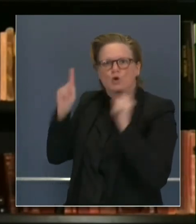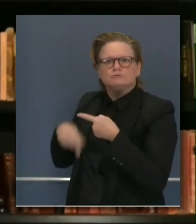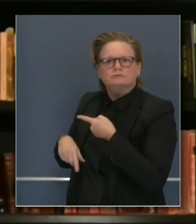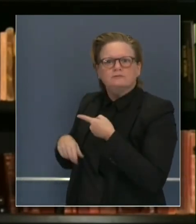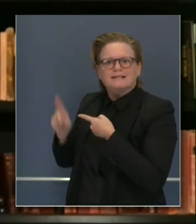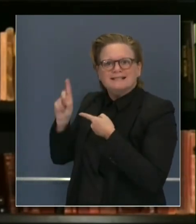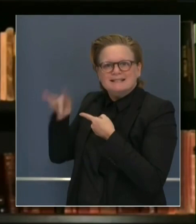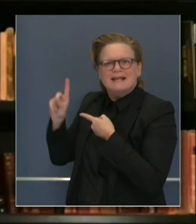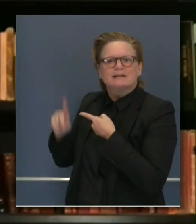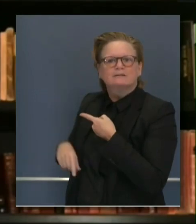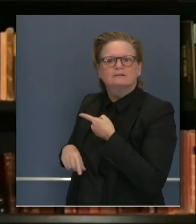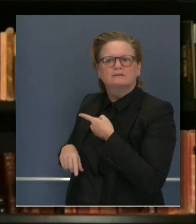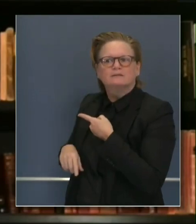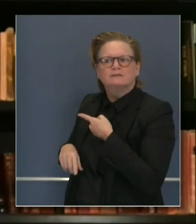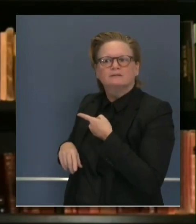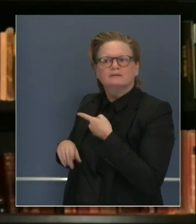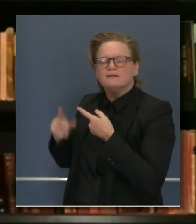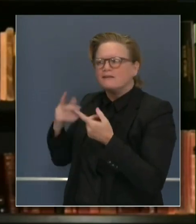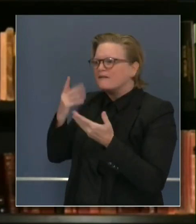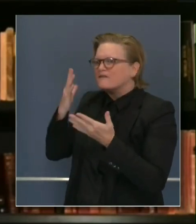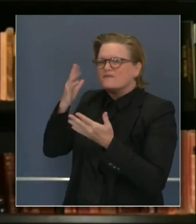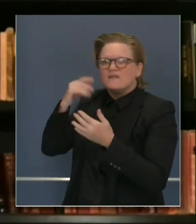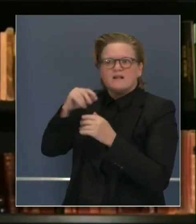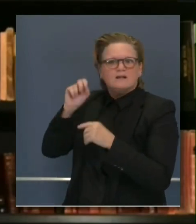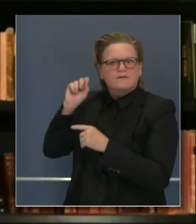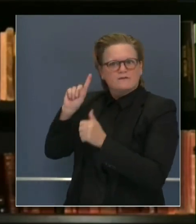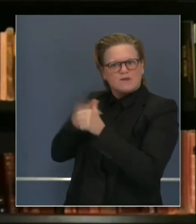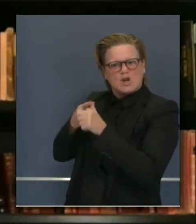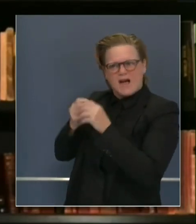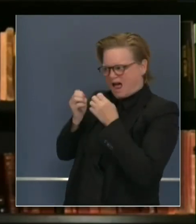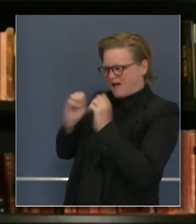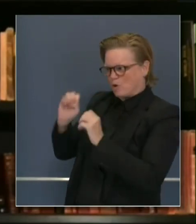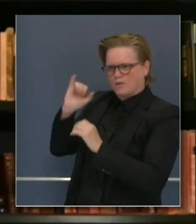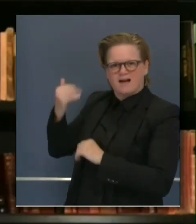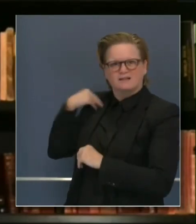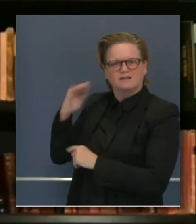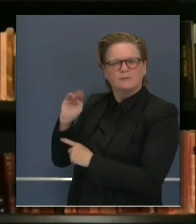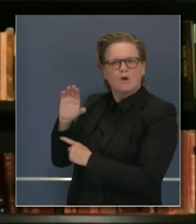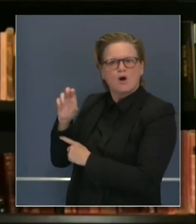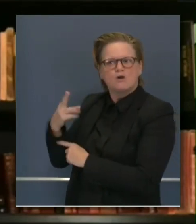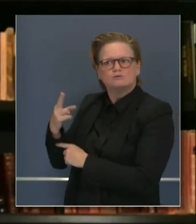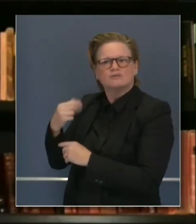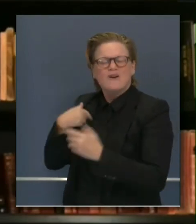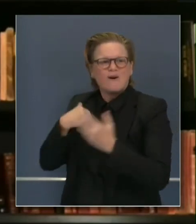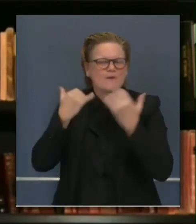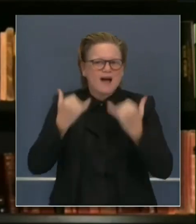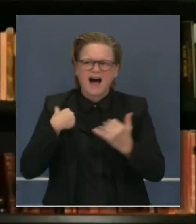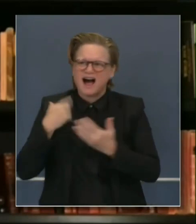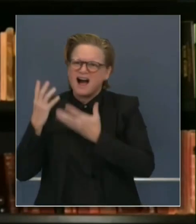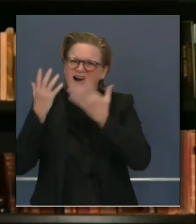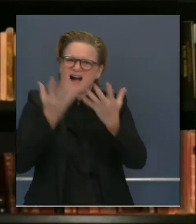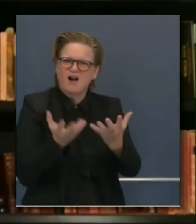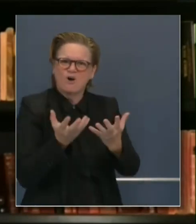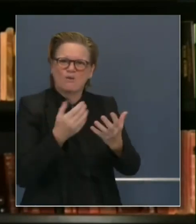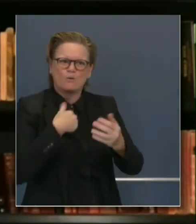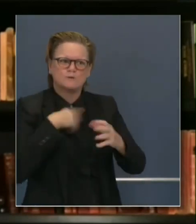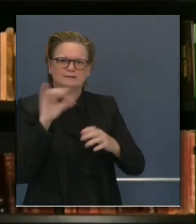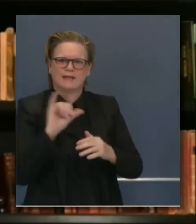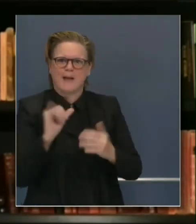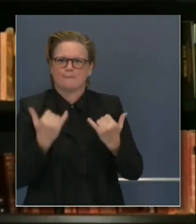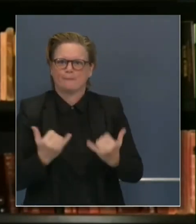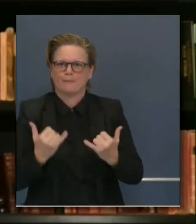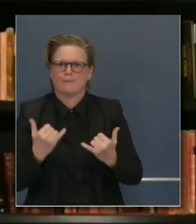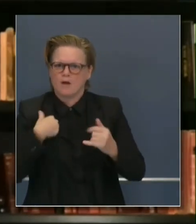and the results of that original effort. And that's what we're being asked to do now. We're taking this to a whole nother level. We're moving past